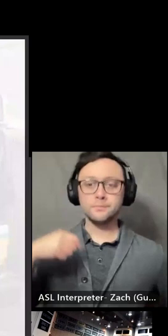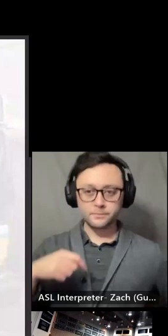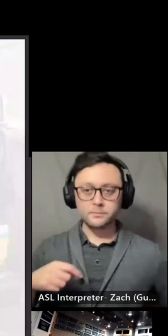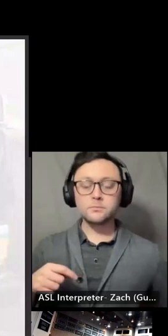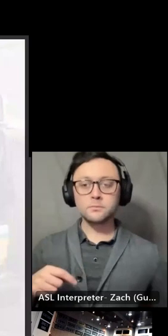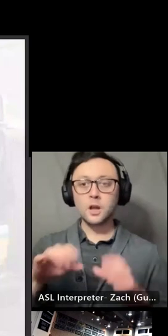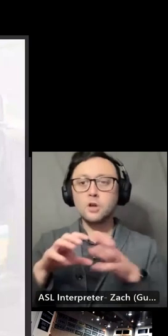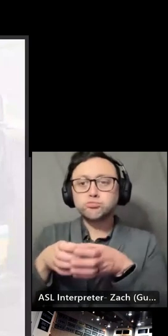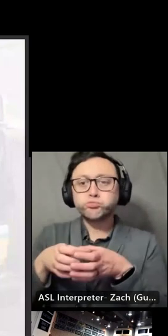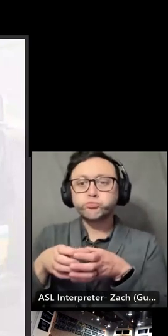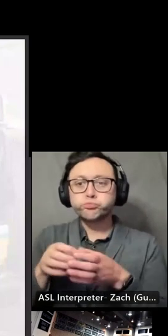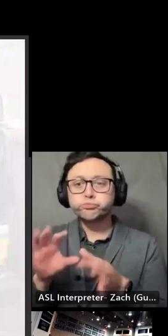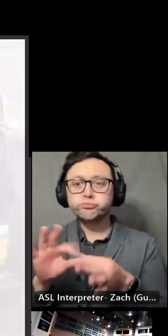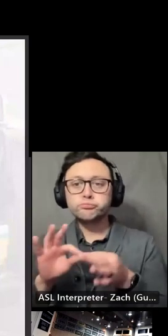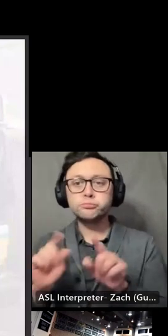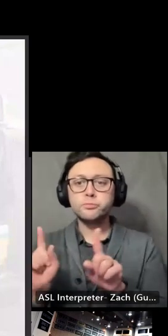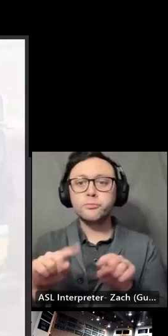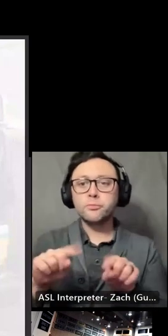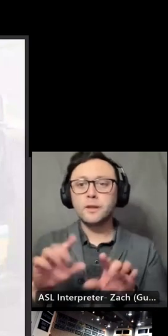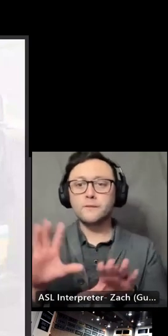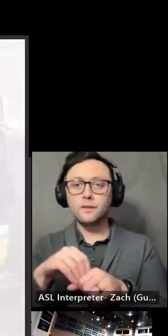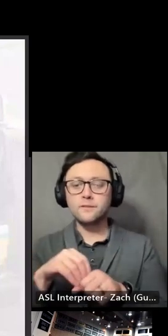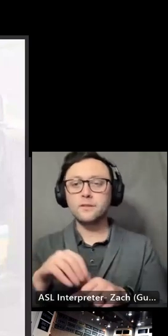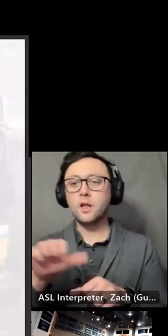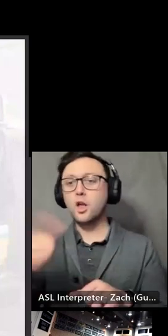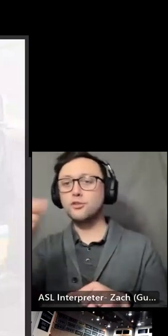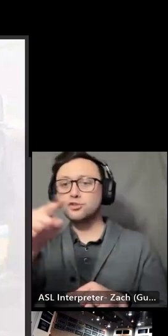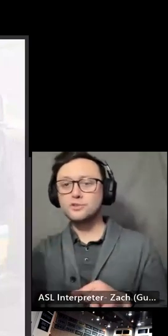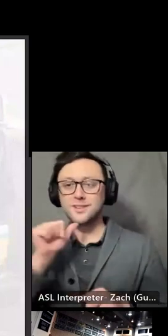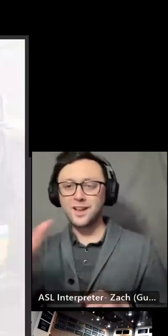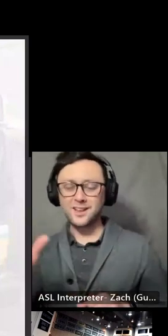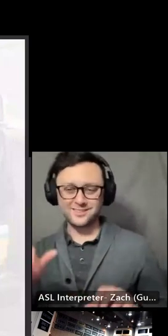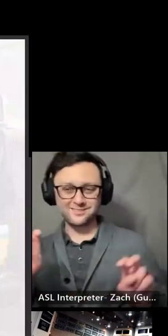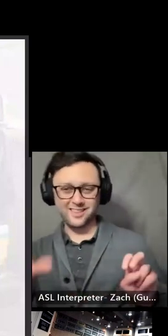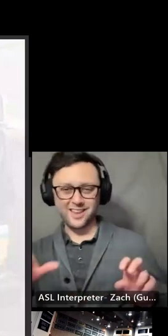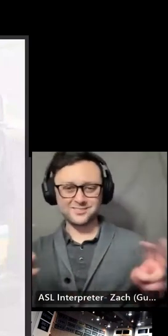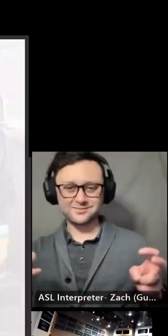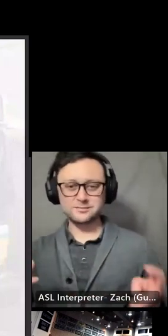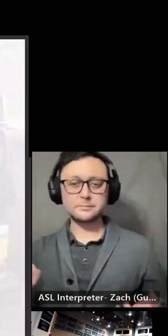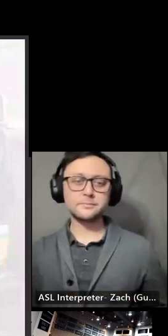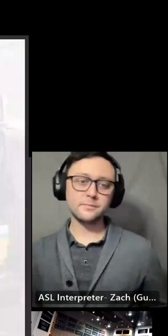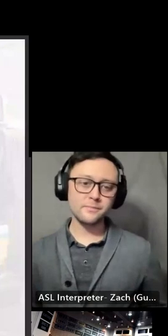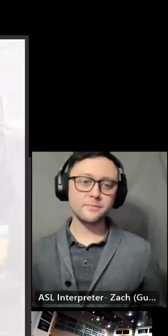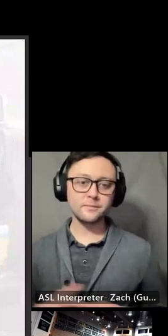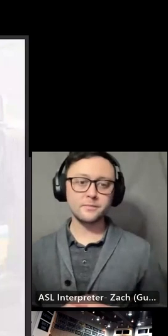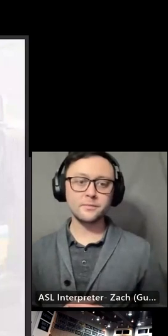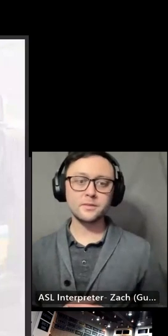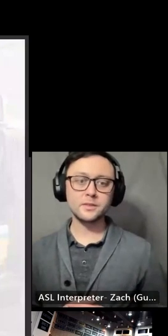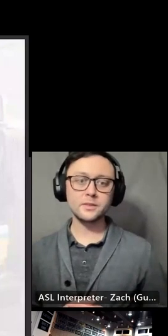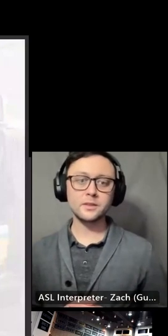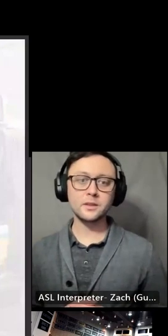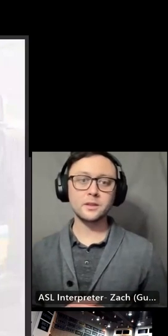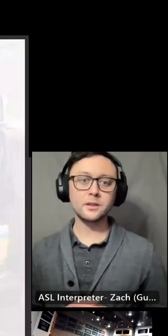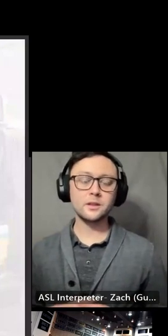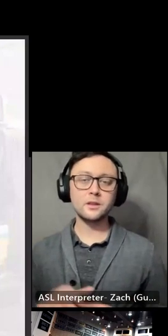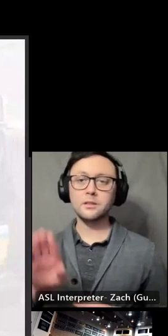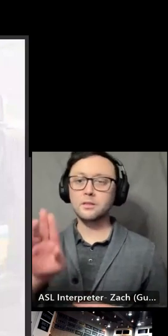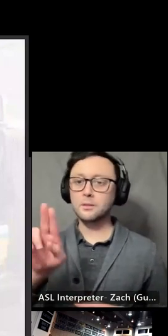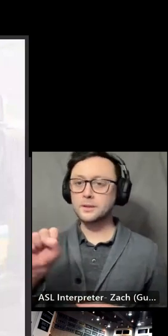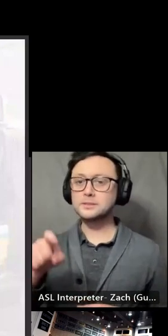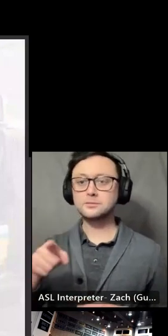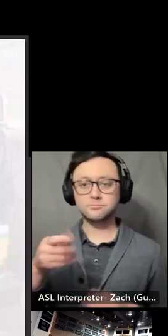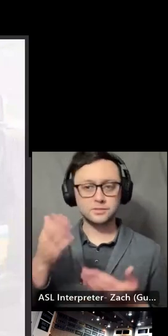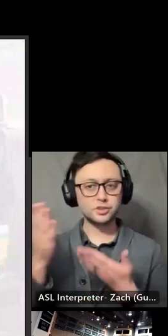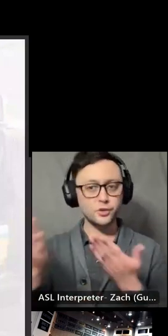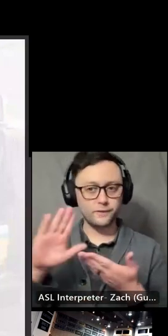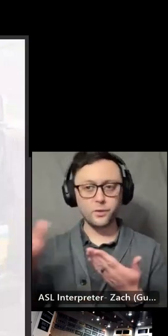Michael F. I think said, that we're the ones that live near this. The buses serve the whole region, and thank